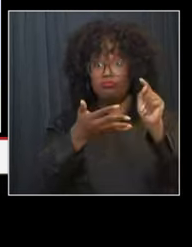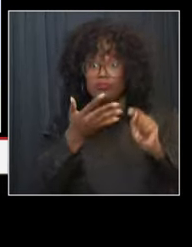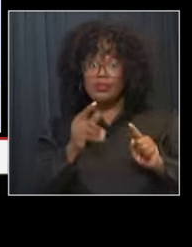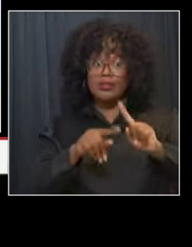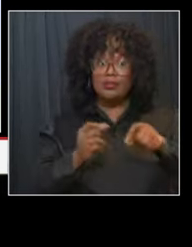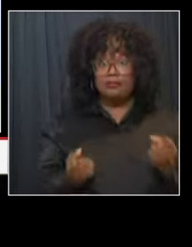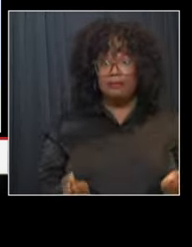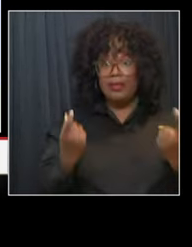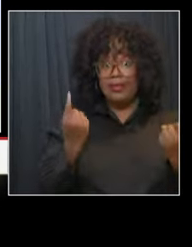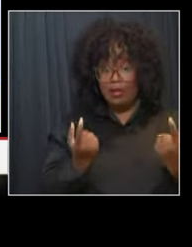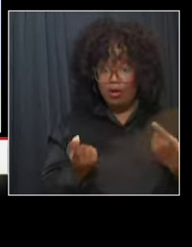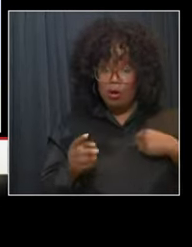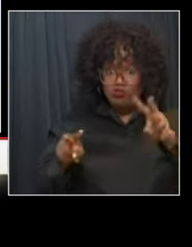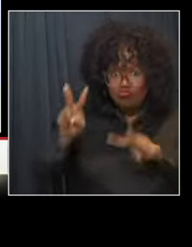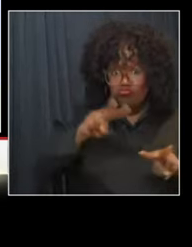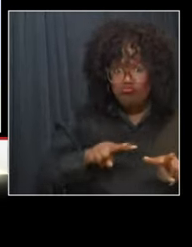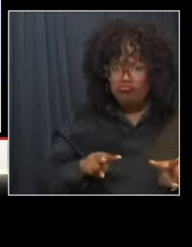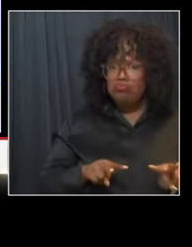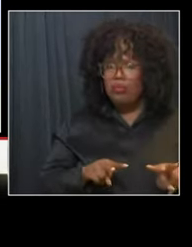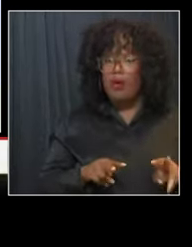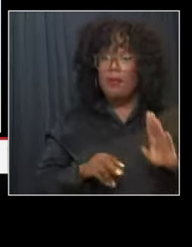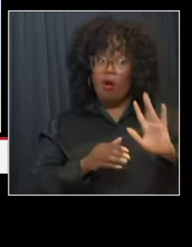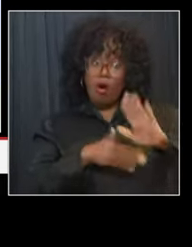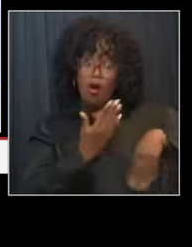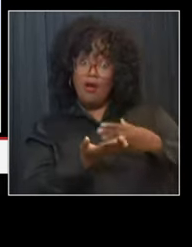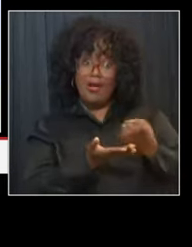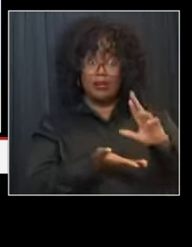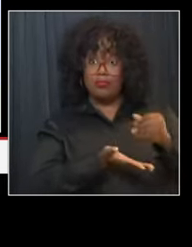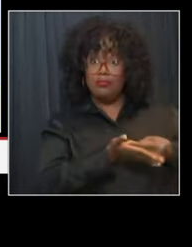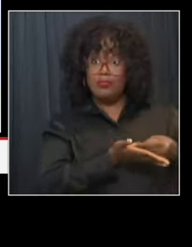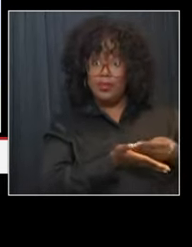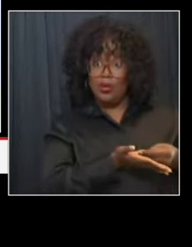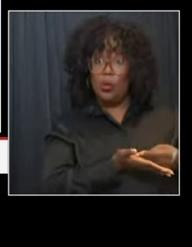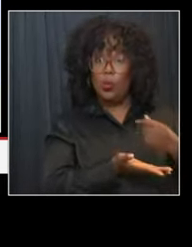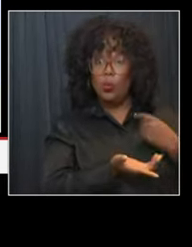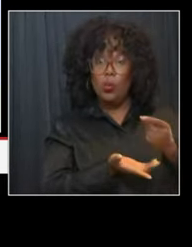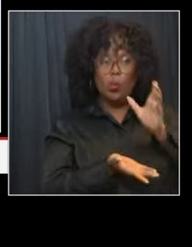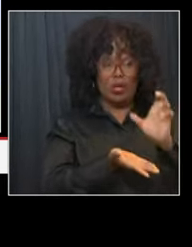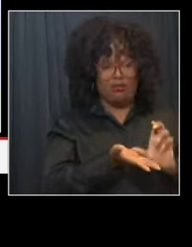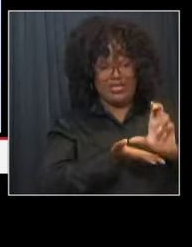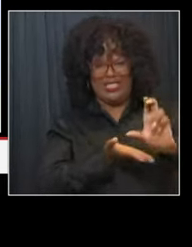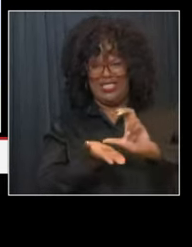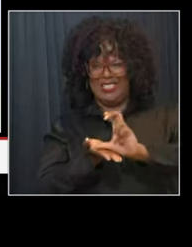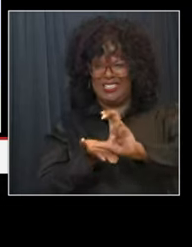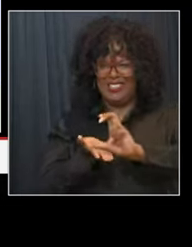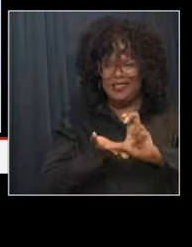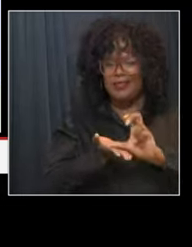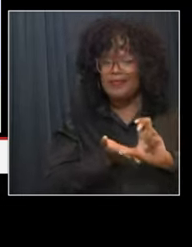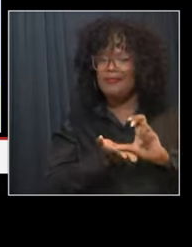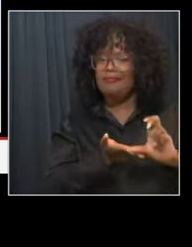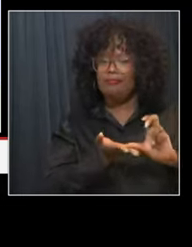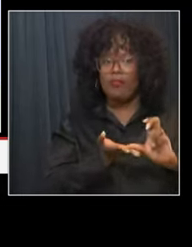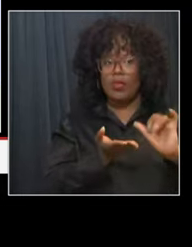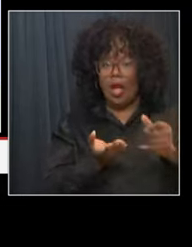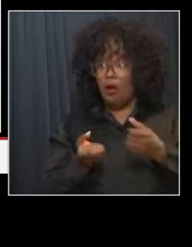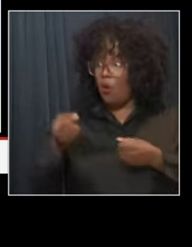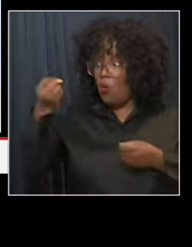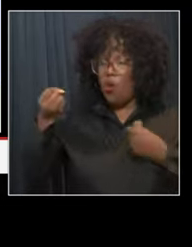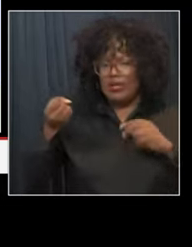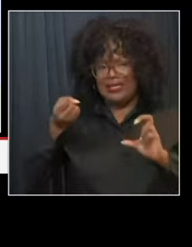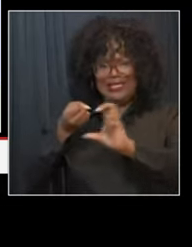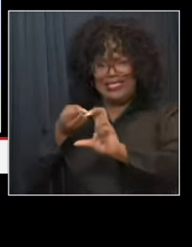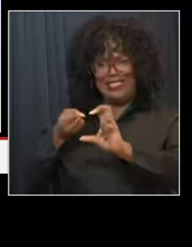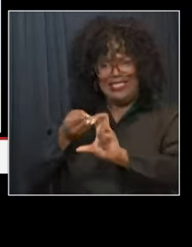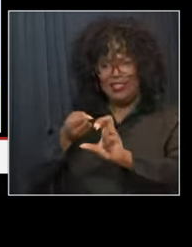year-end needs will go to pay back some of the contingency cash that we've used, as well as make sure we can pay for year-over-year increases in things like the